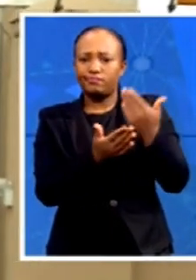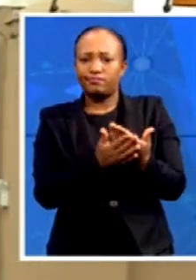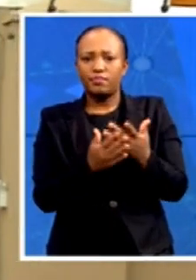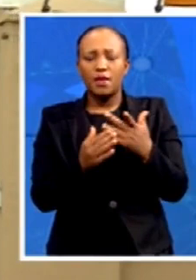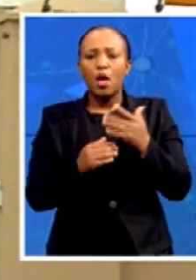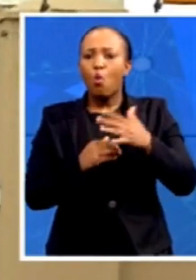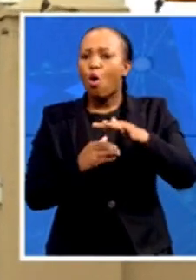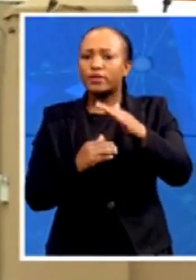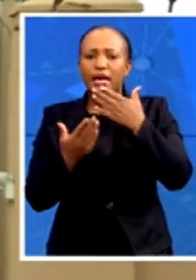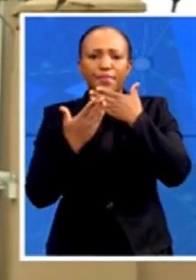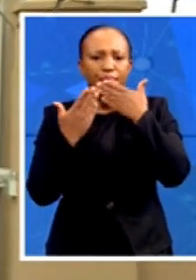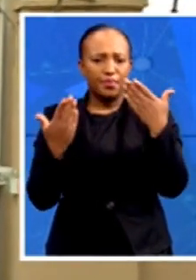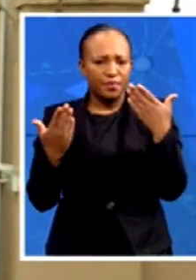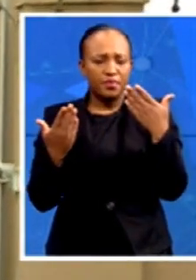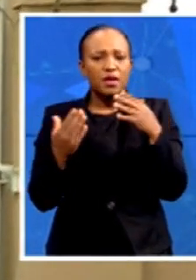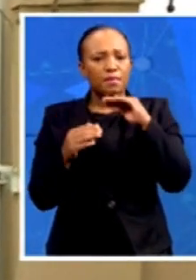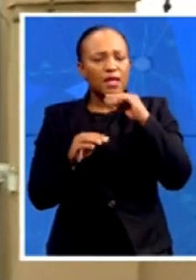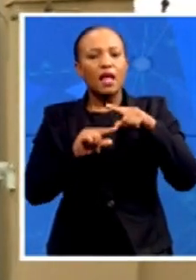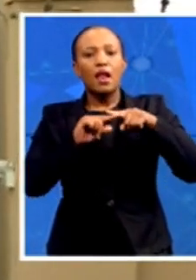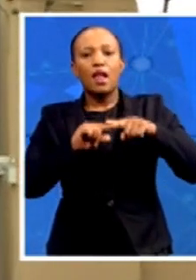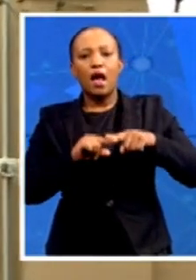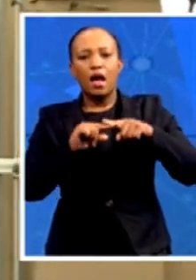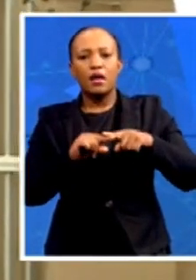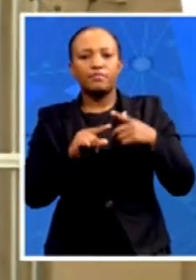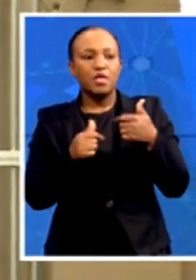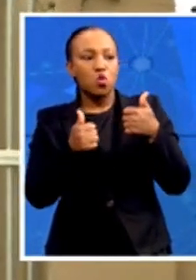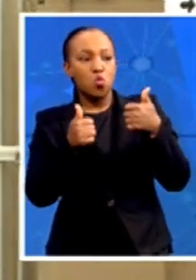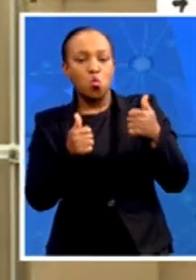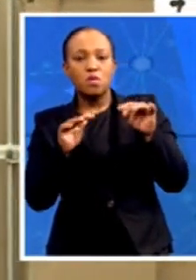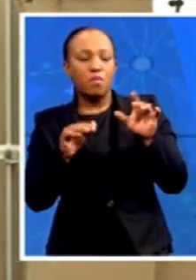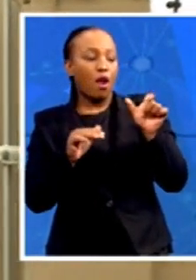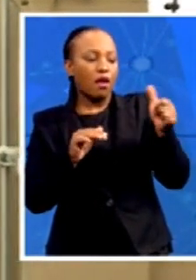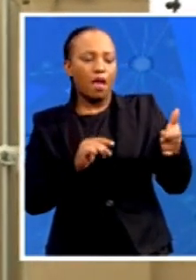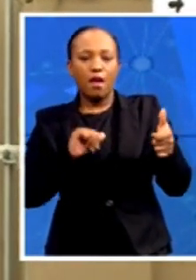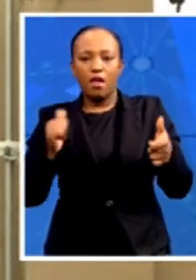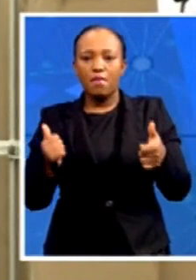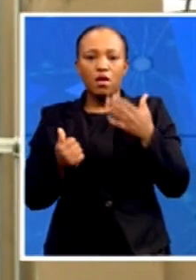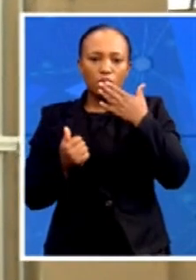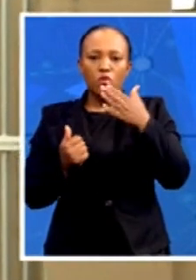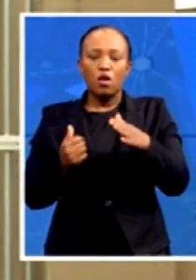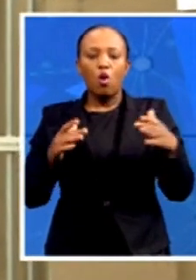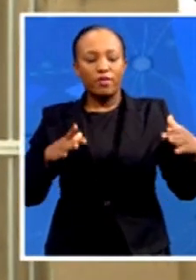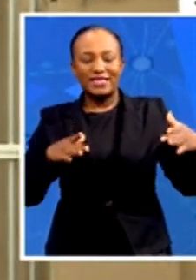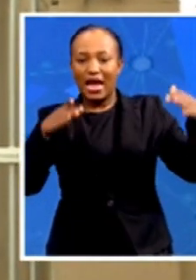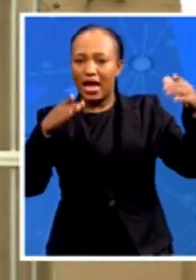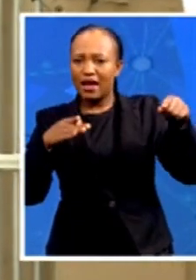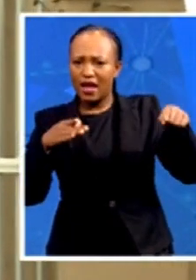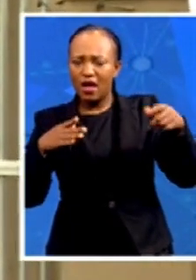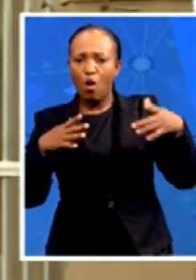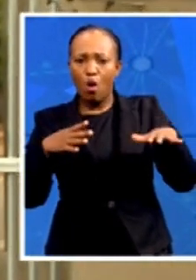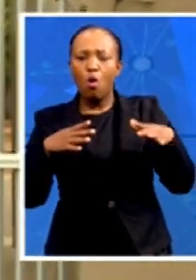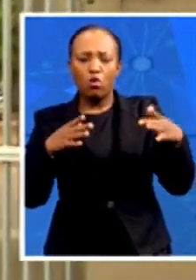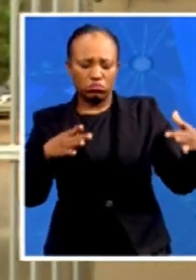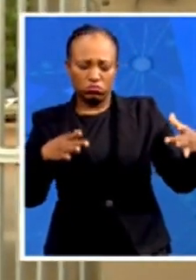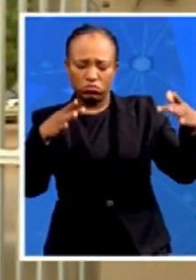rely on good Samaritan neighbors that have tankers or that actually have boreholes in order to get access to